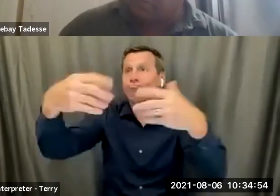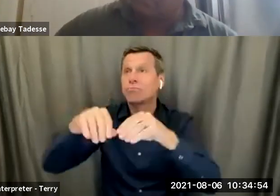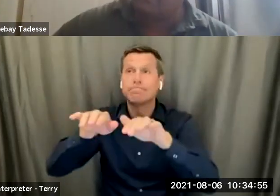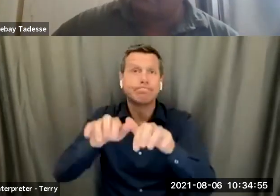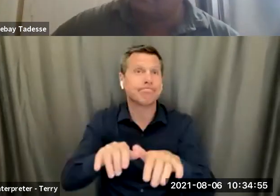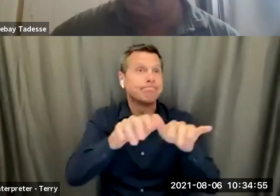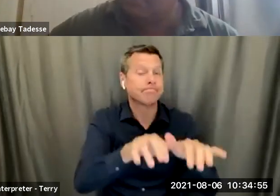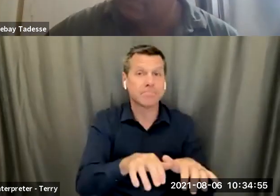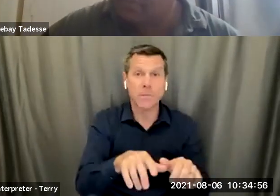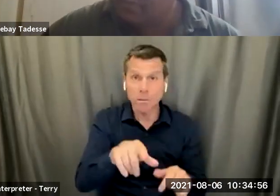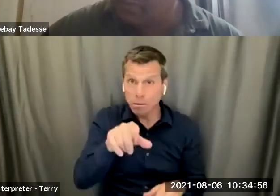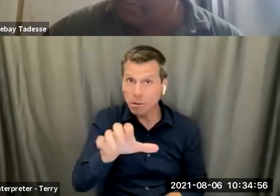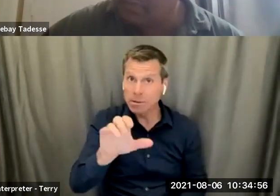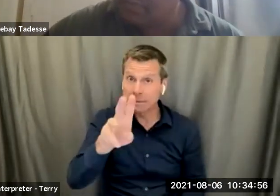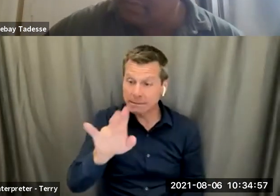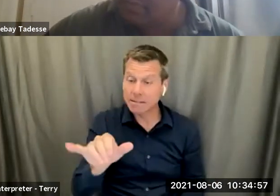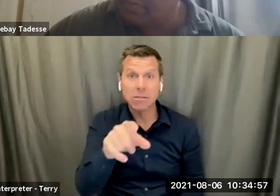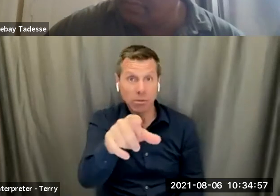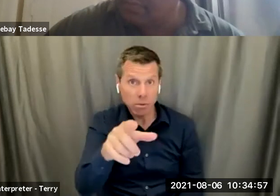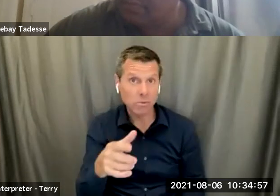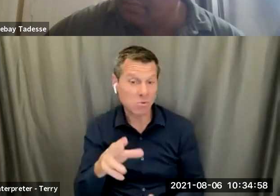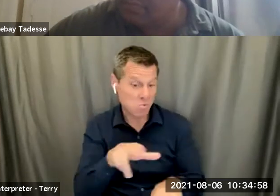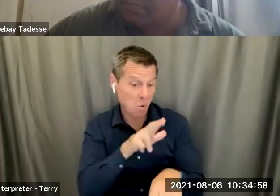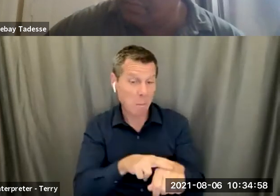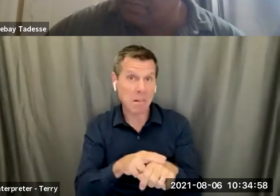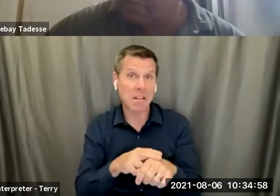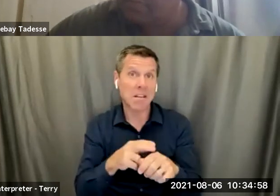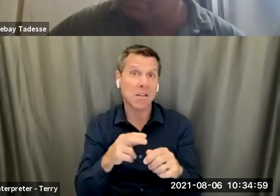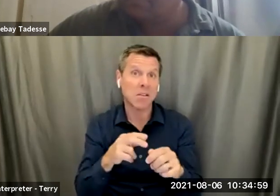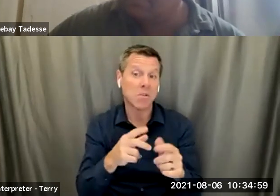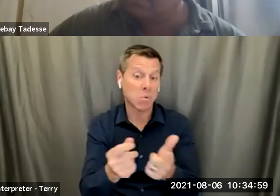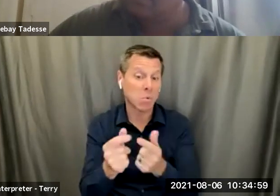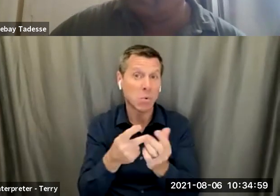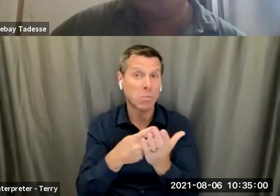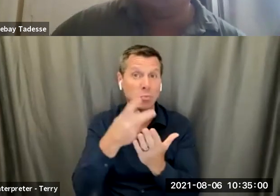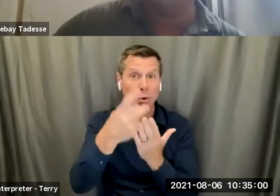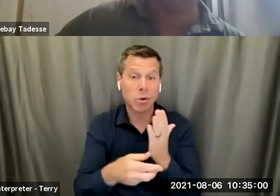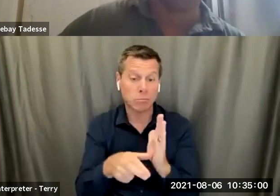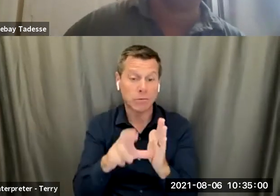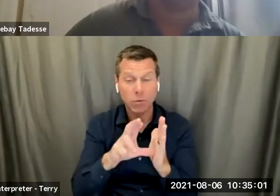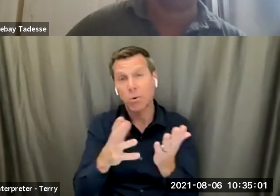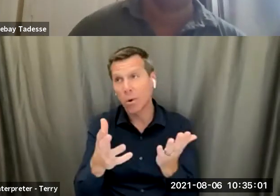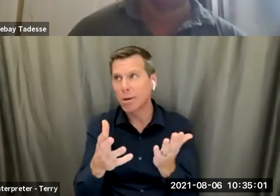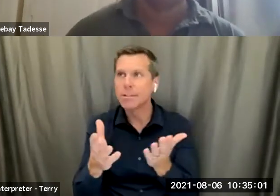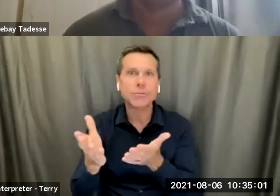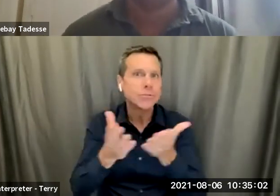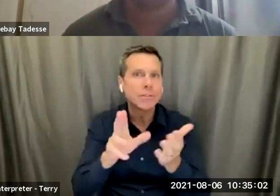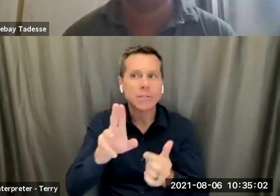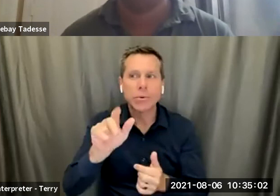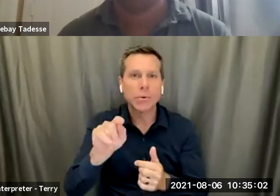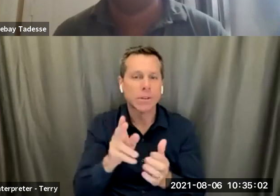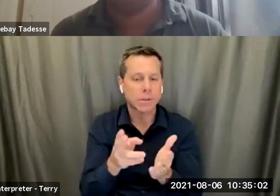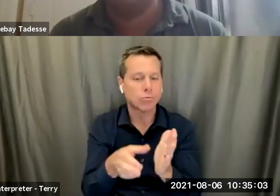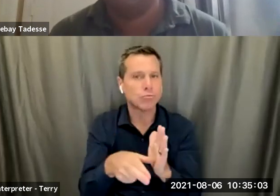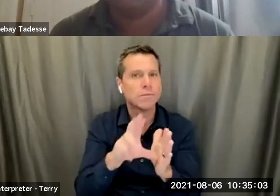you normally do a program review or Yes. what we're calling a service unit review, then you would continue to do that